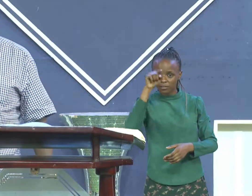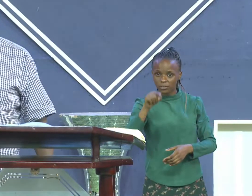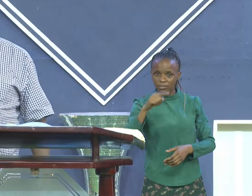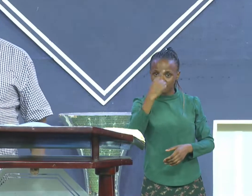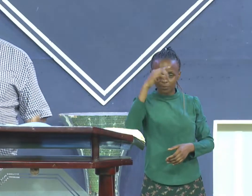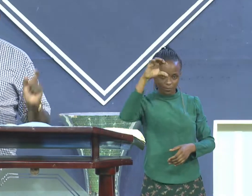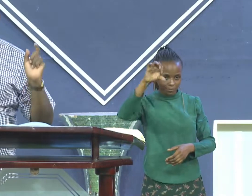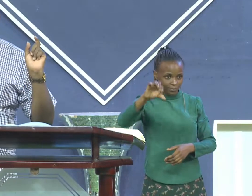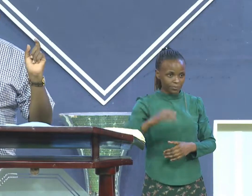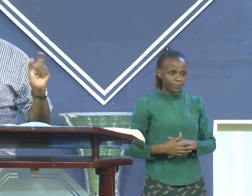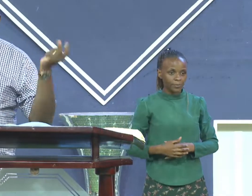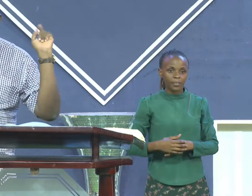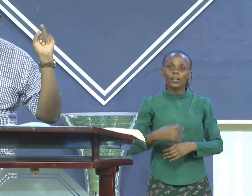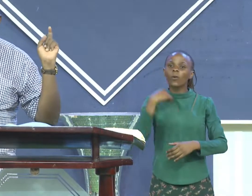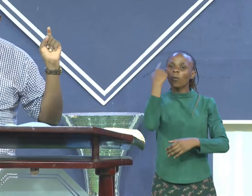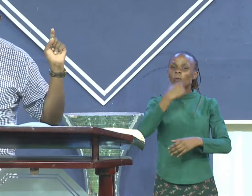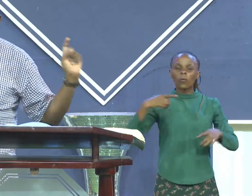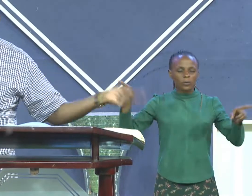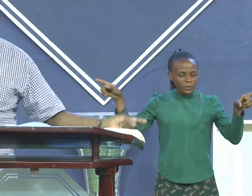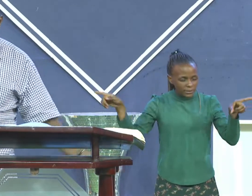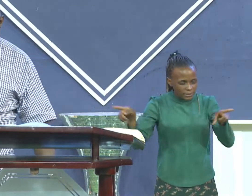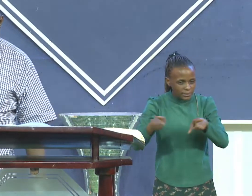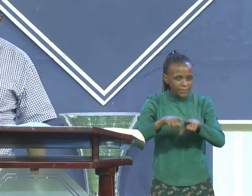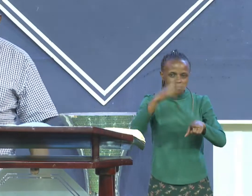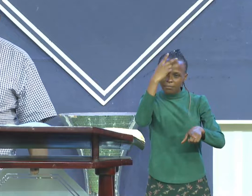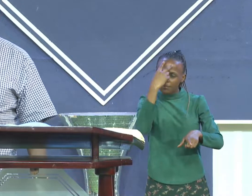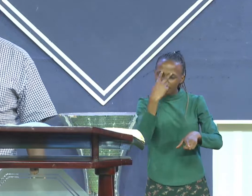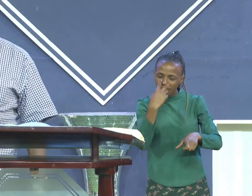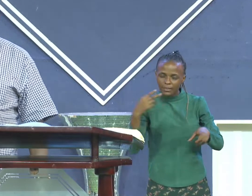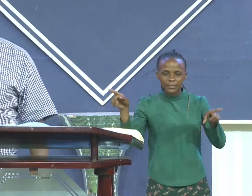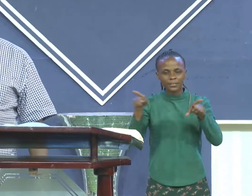Isaiah 42:19. Who is blind but my servant?